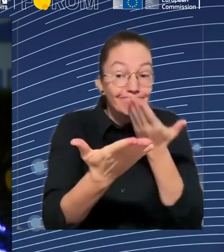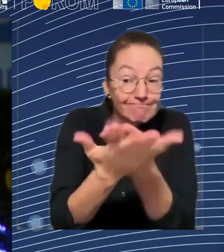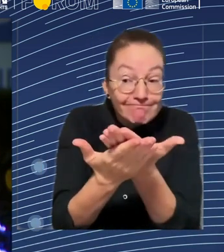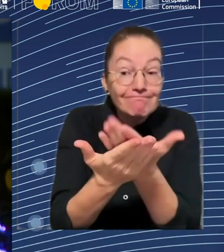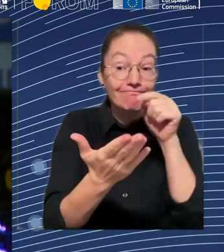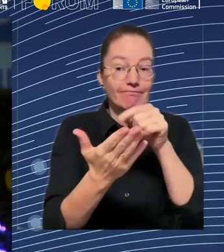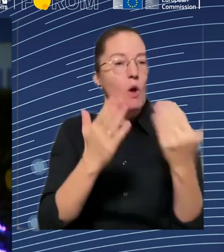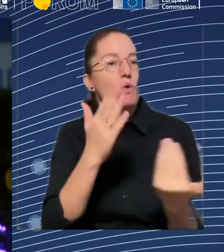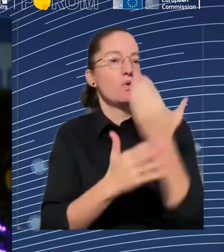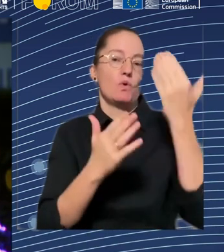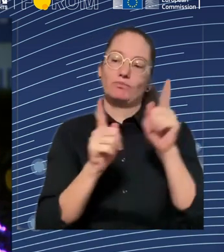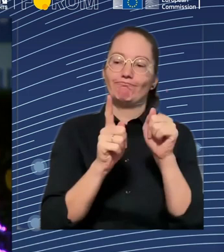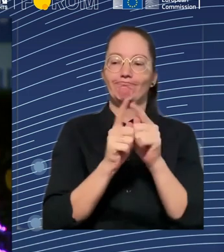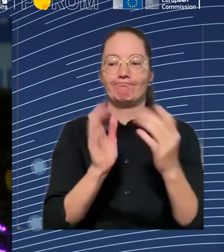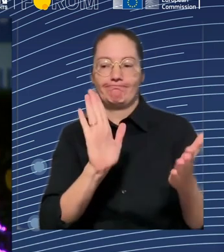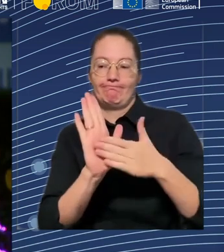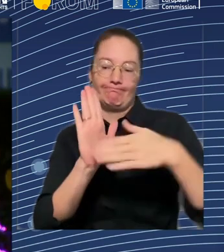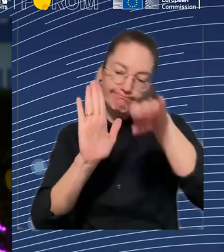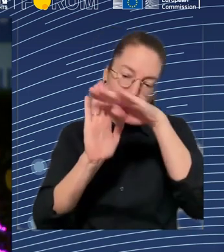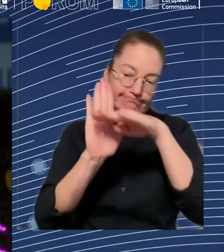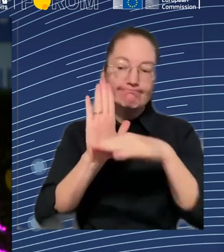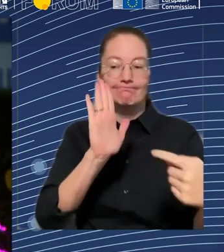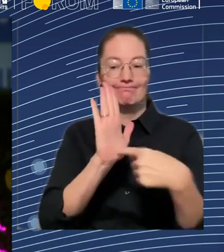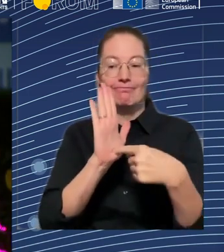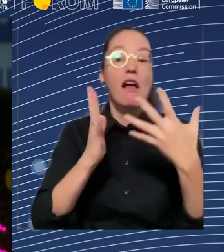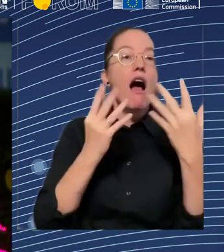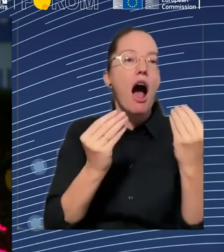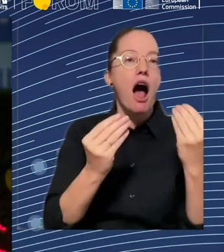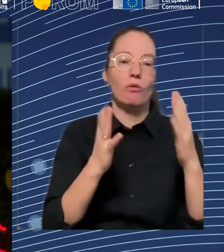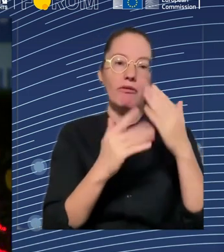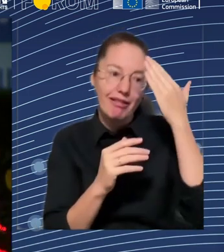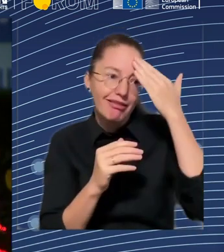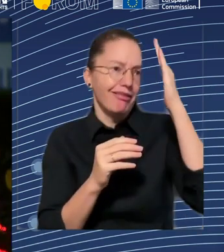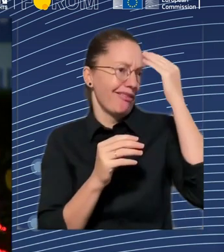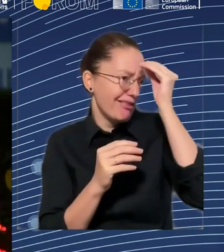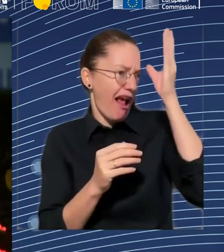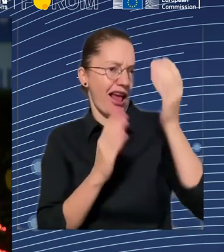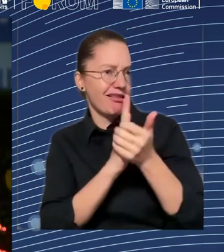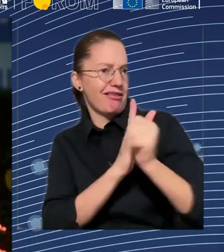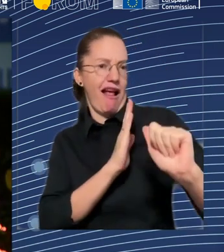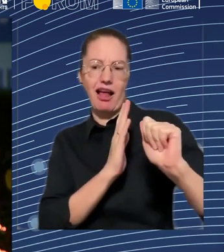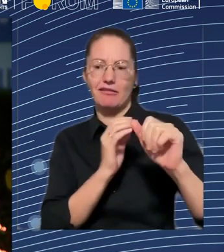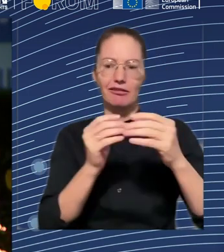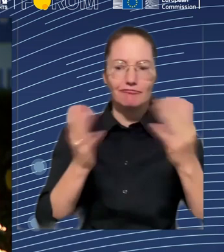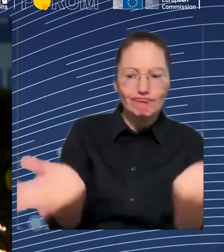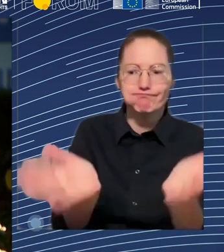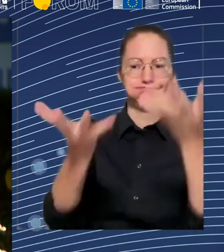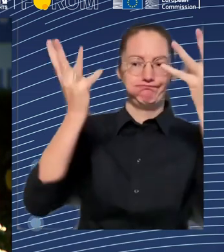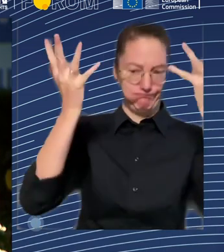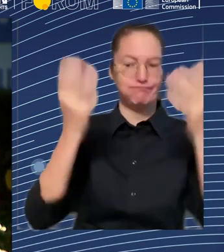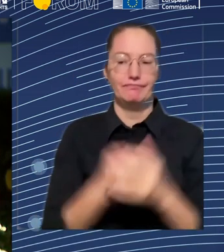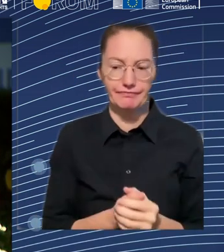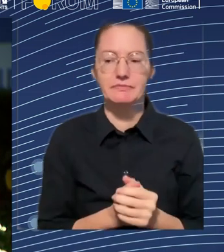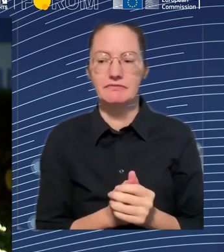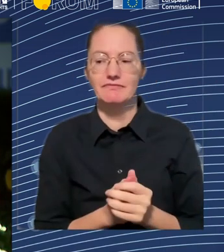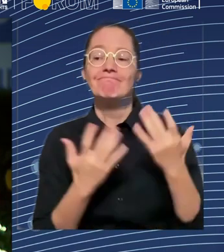We know what we can and cannot do. We're going to offer a good use of data, of data sets. That's finally clear today.